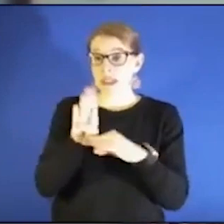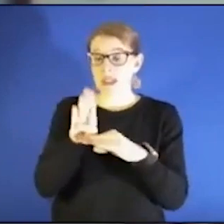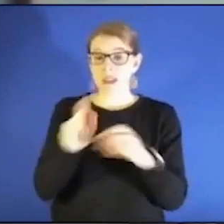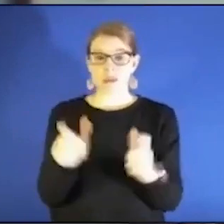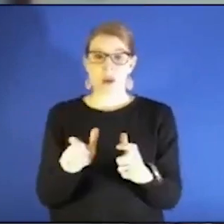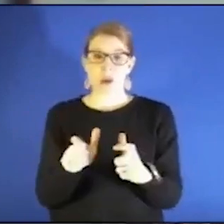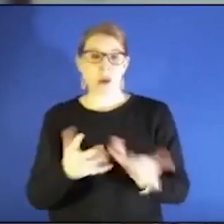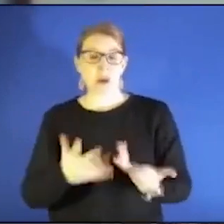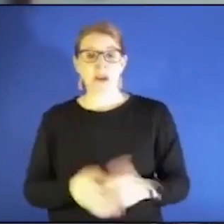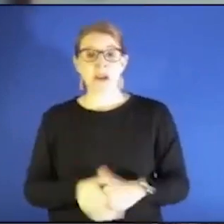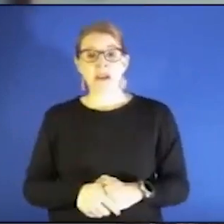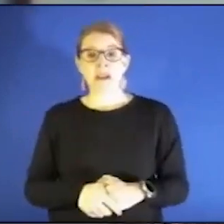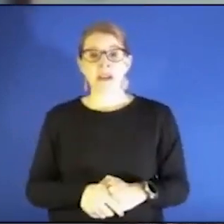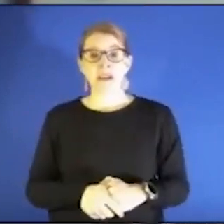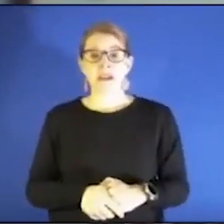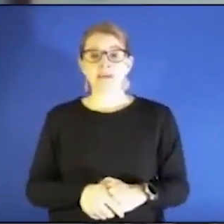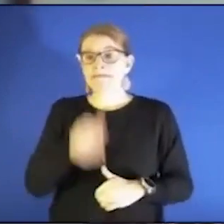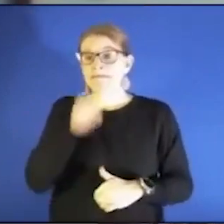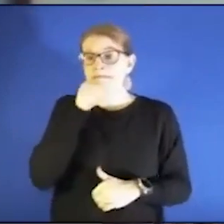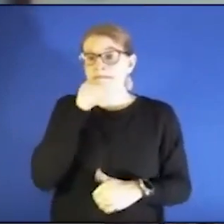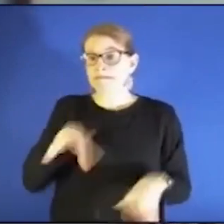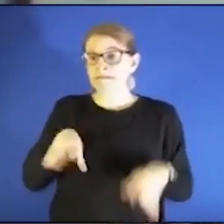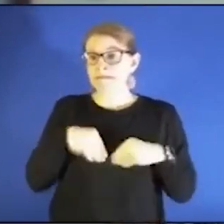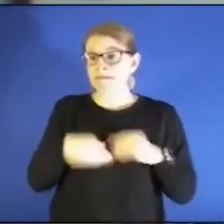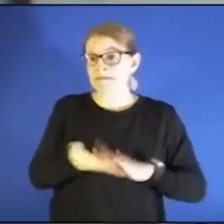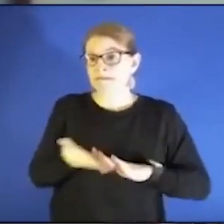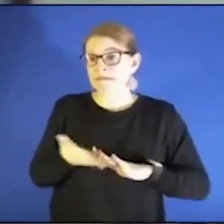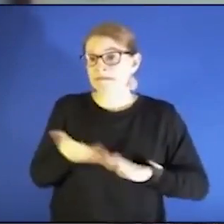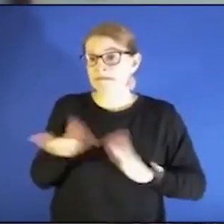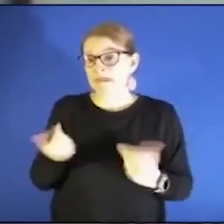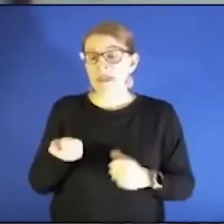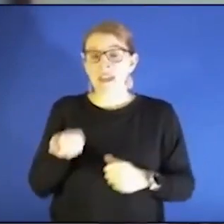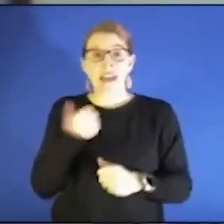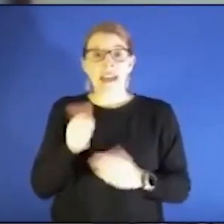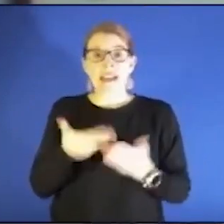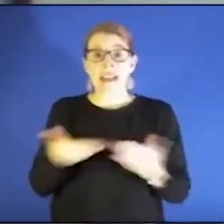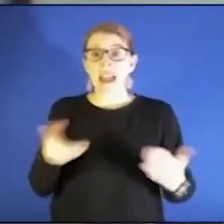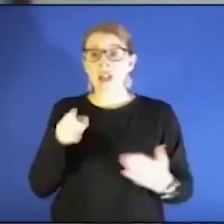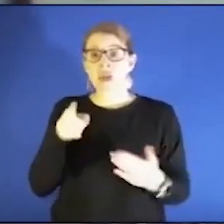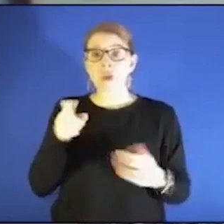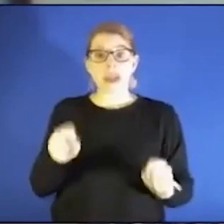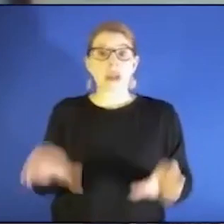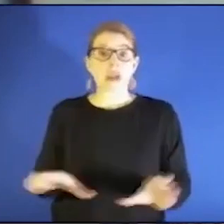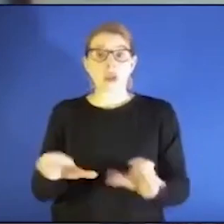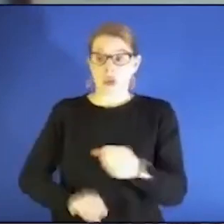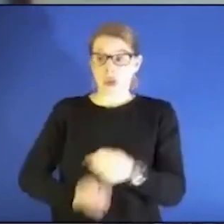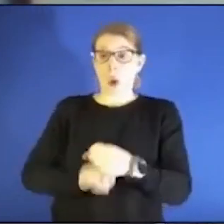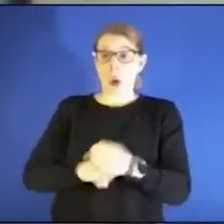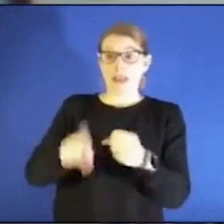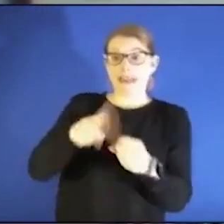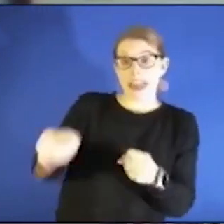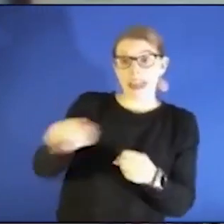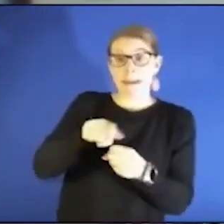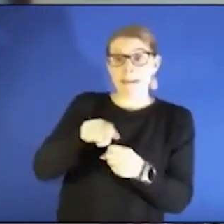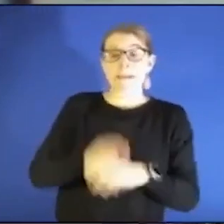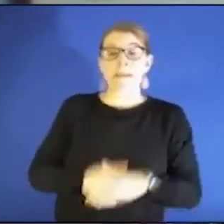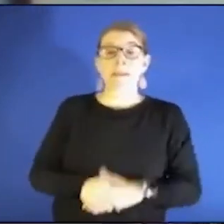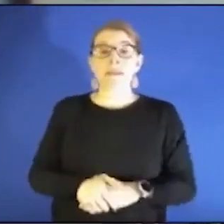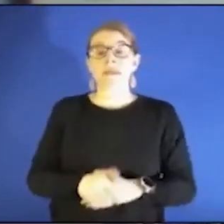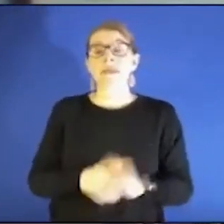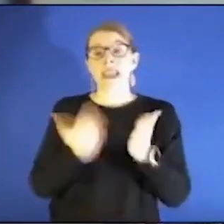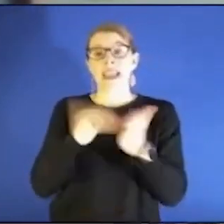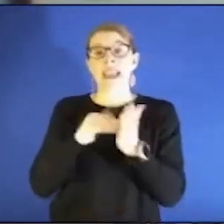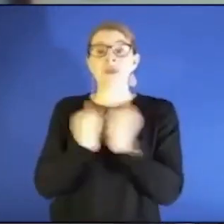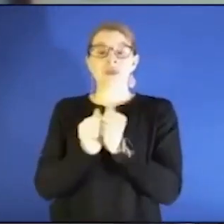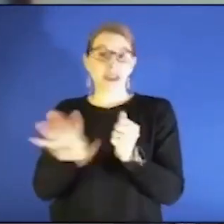little privately owned operations. So anything you can do to support them, again, with the